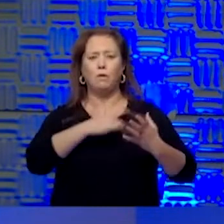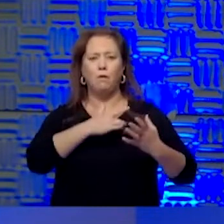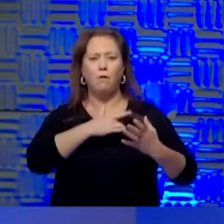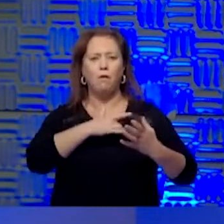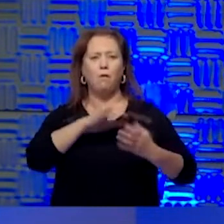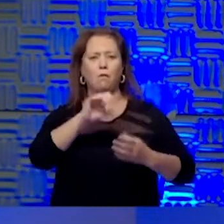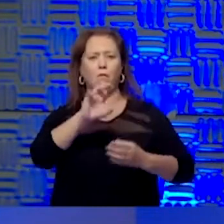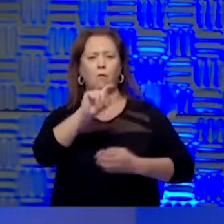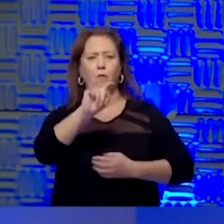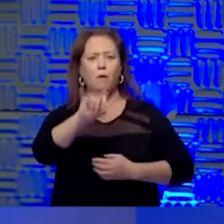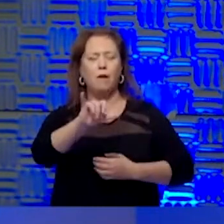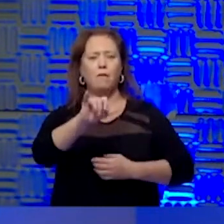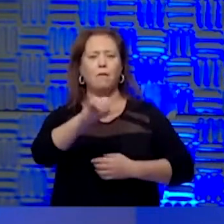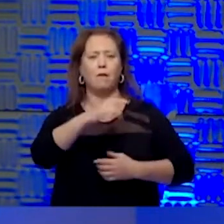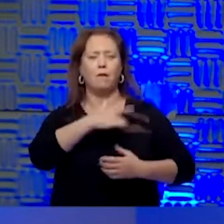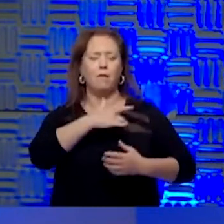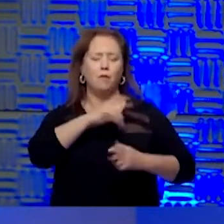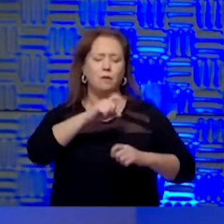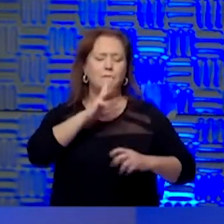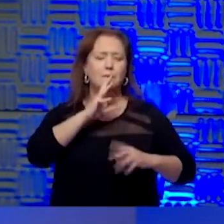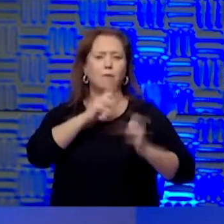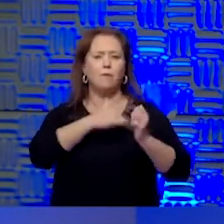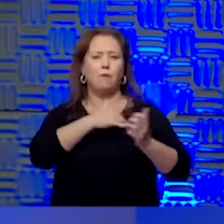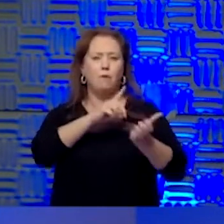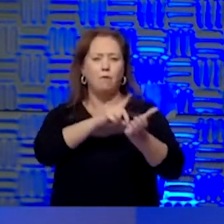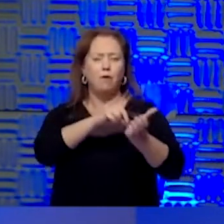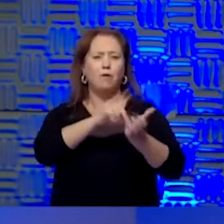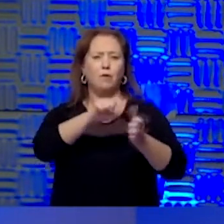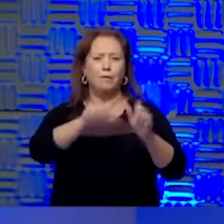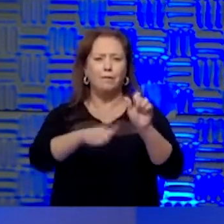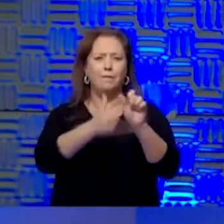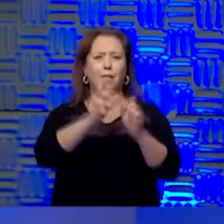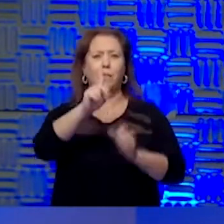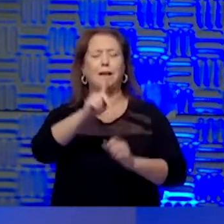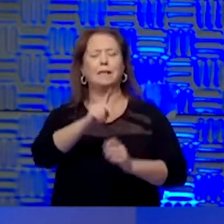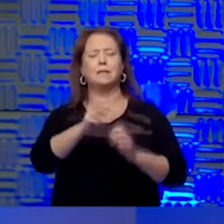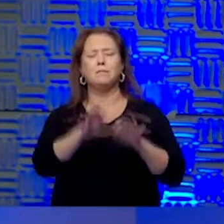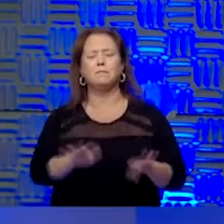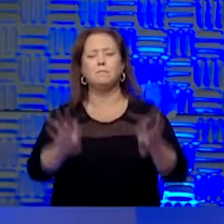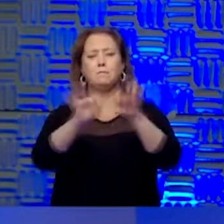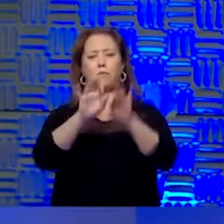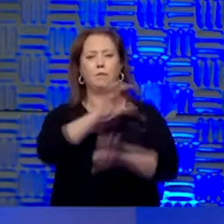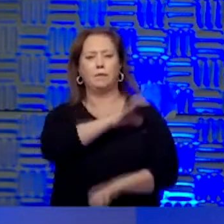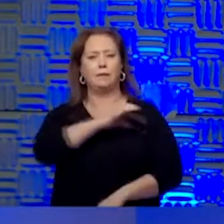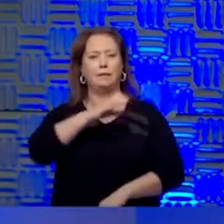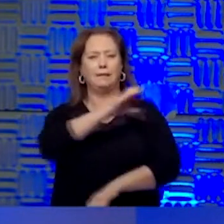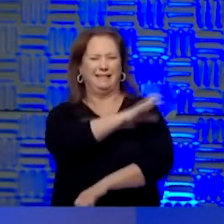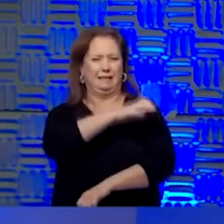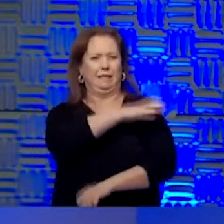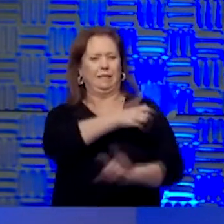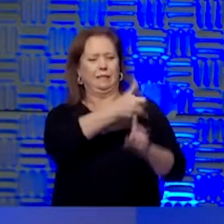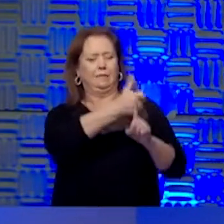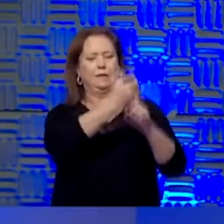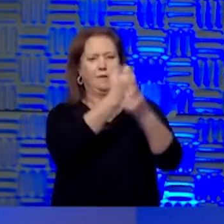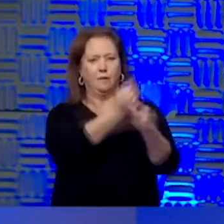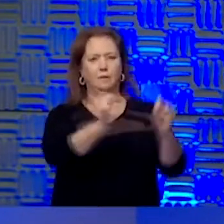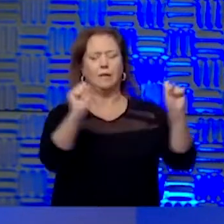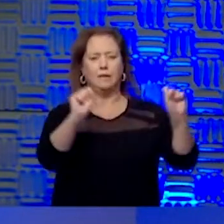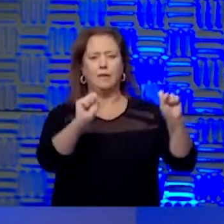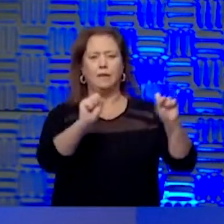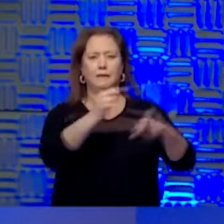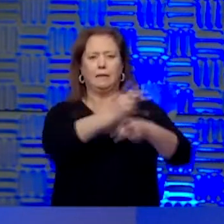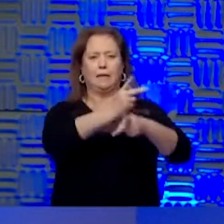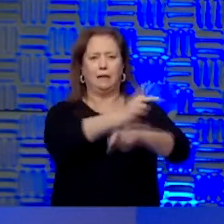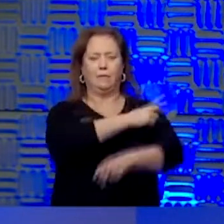we need you to follow up with your cardiac physicians. So it's important that the clinics are extremely safe as well and are seeing patients also. Even